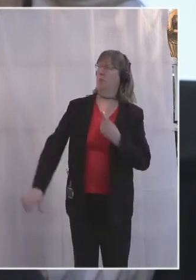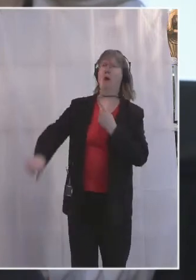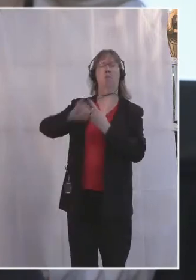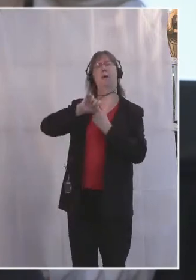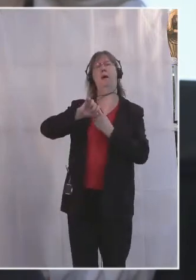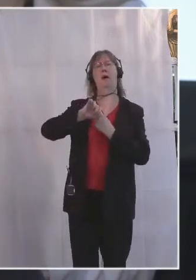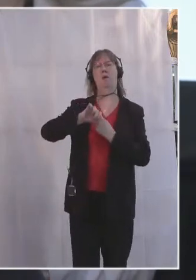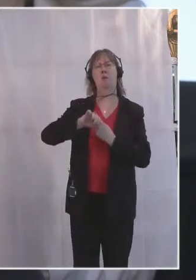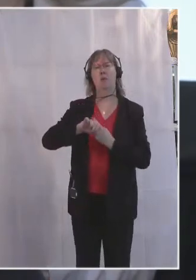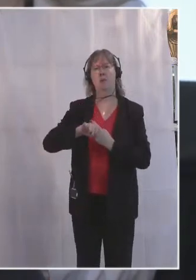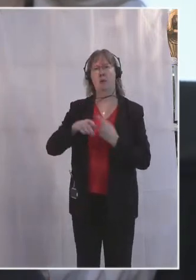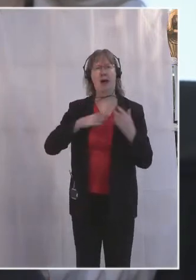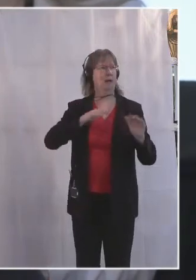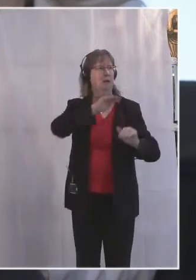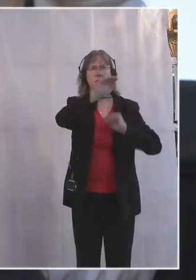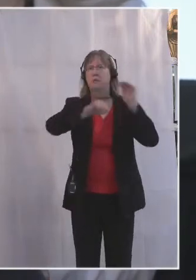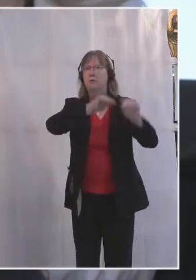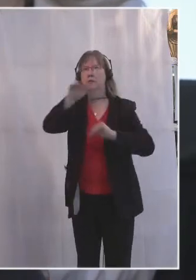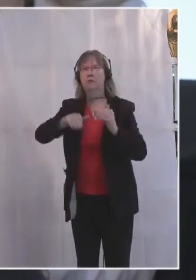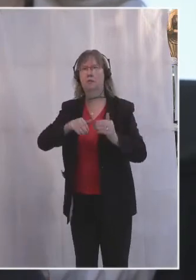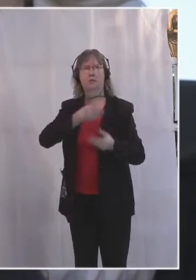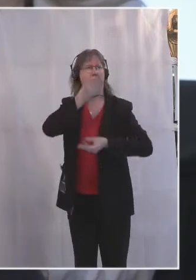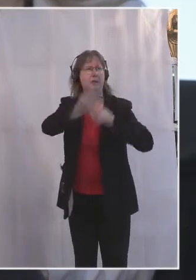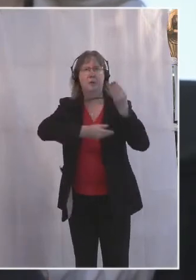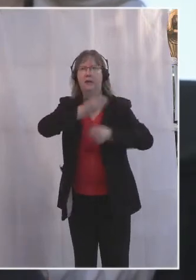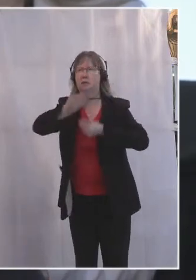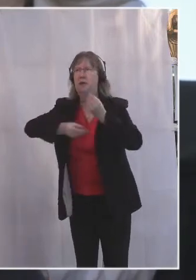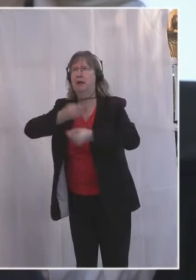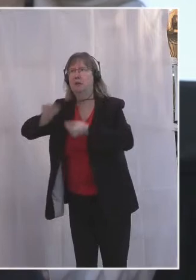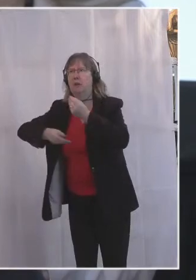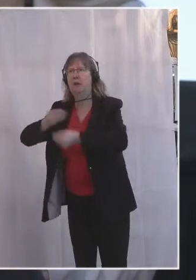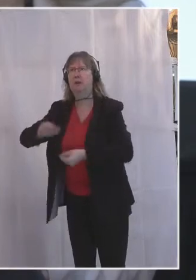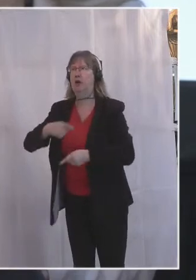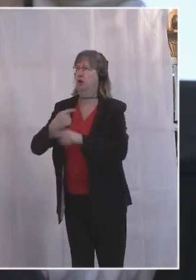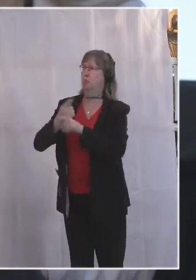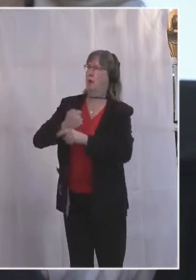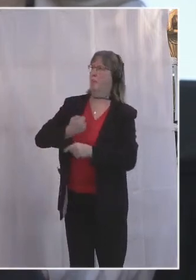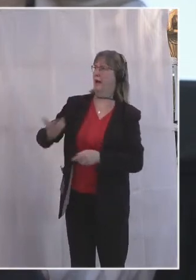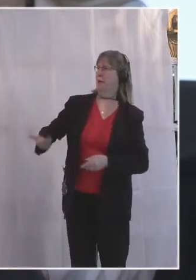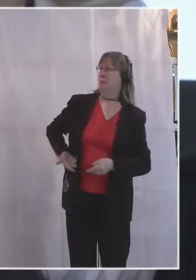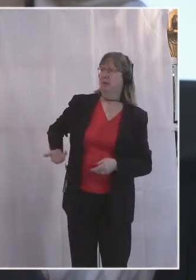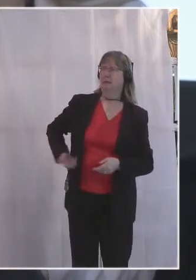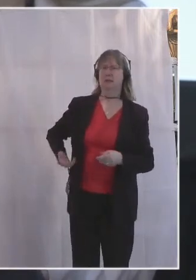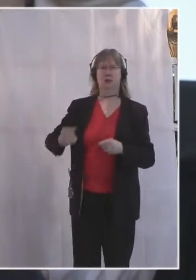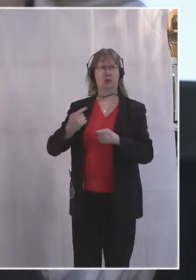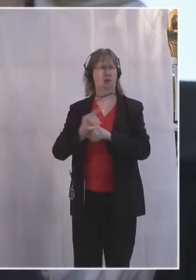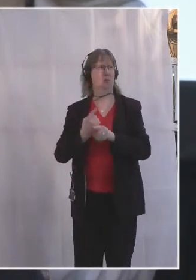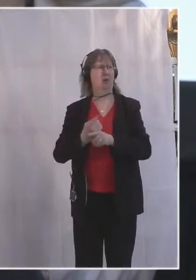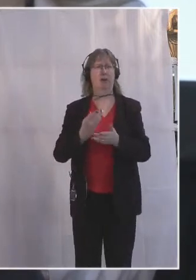valuable enough to share with people that I could add value to the business economy.